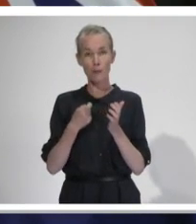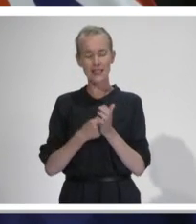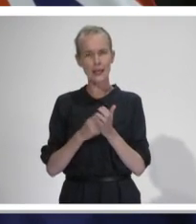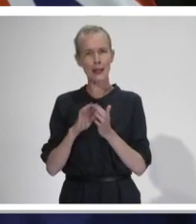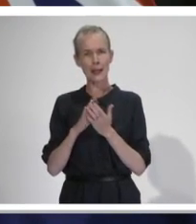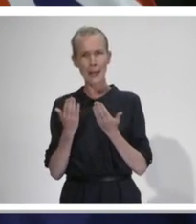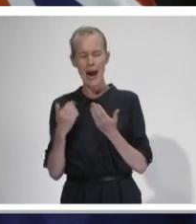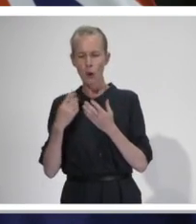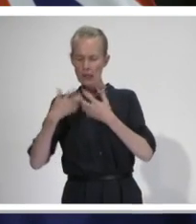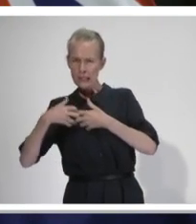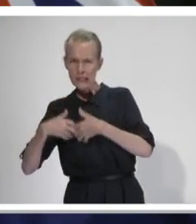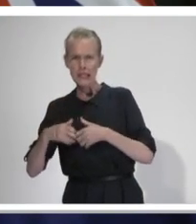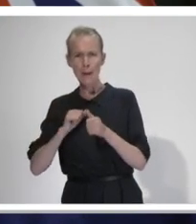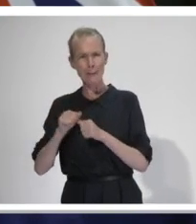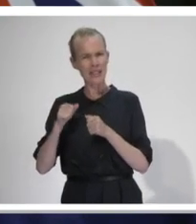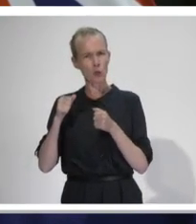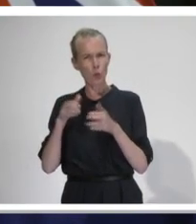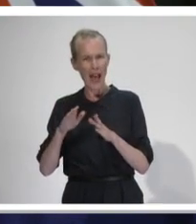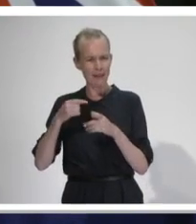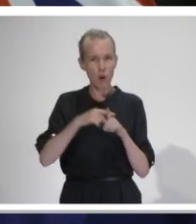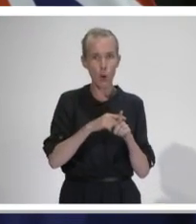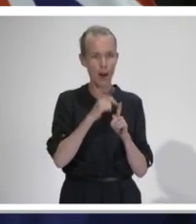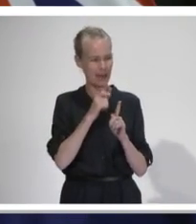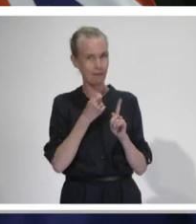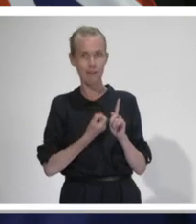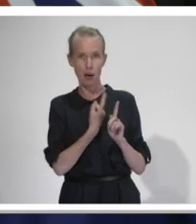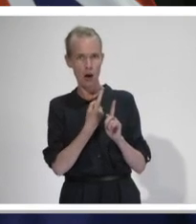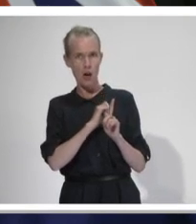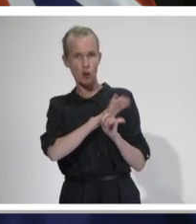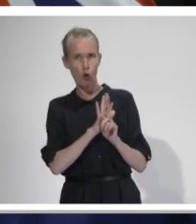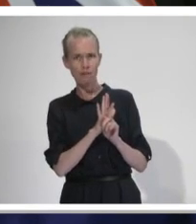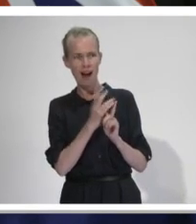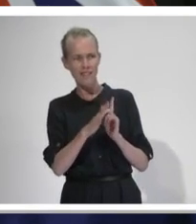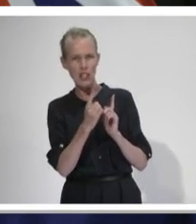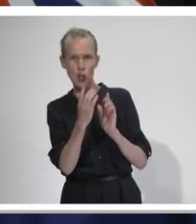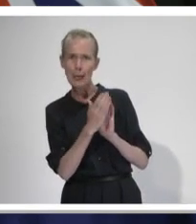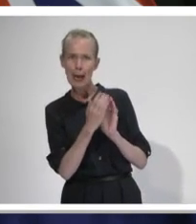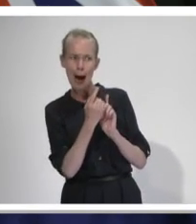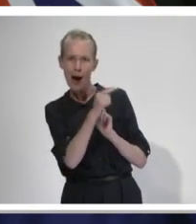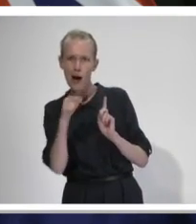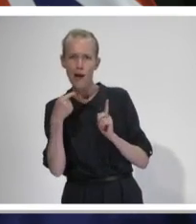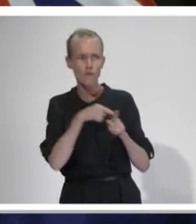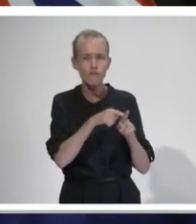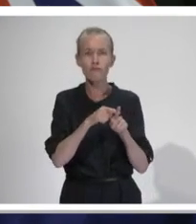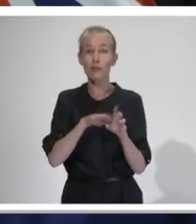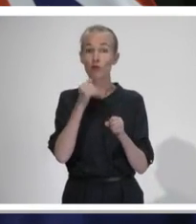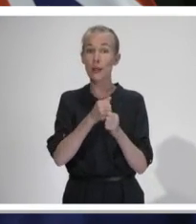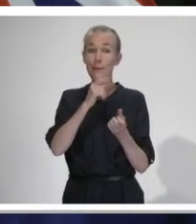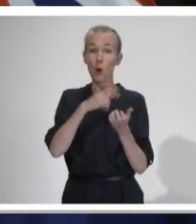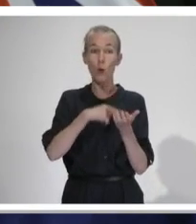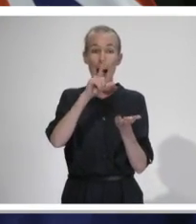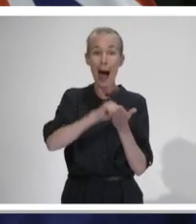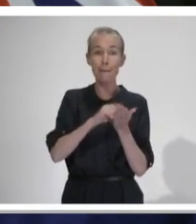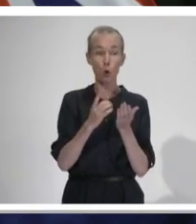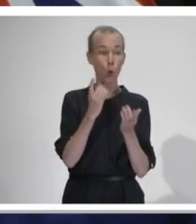able to support contact tracing. There's been a number of questions at previous press conferences about Bluetooth-related testing